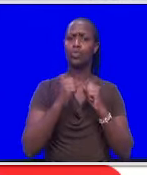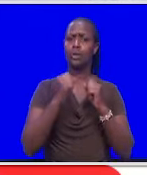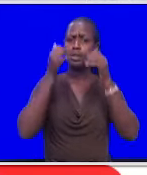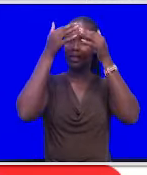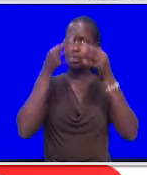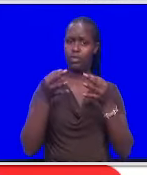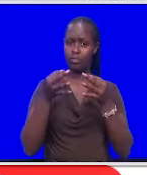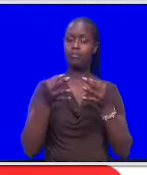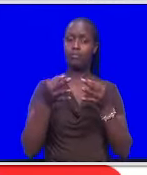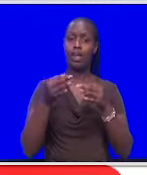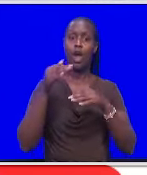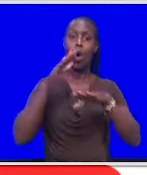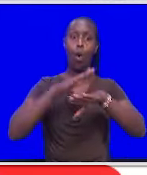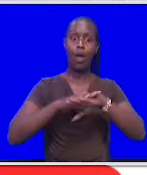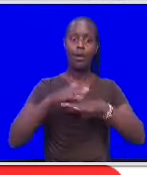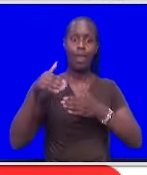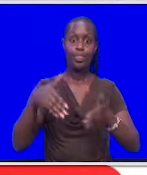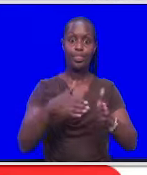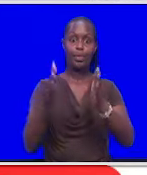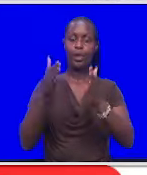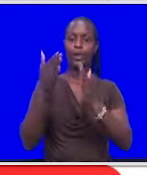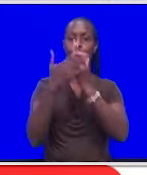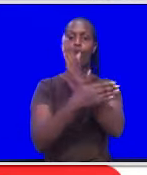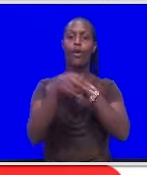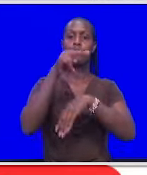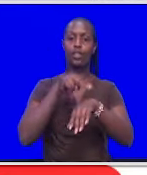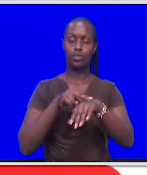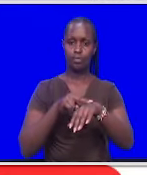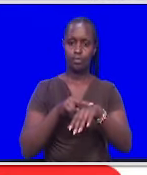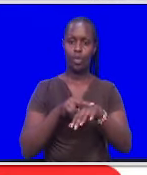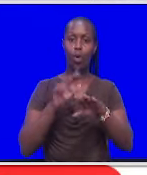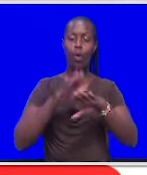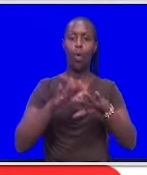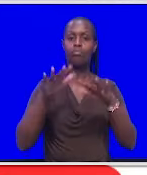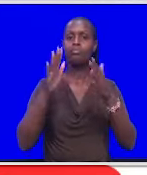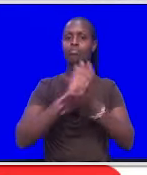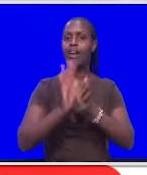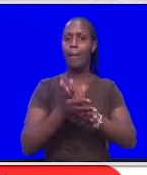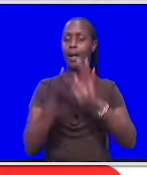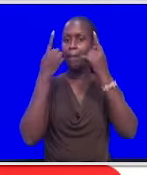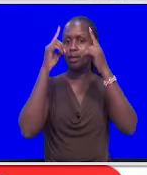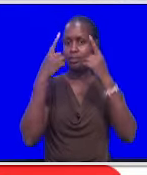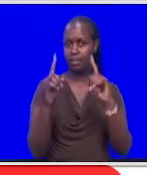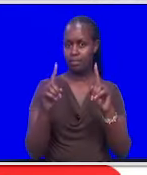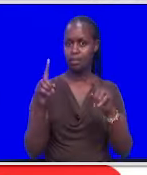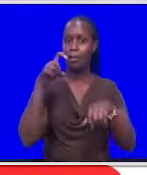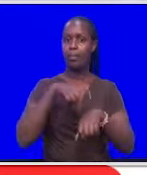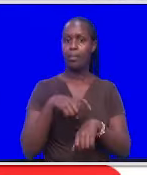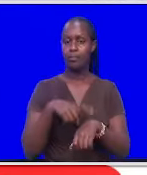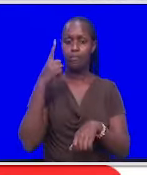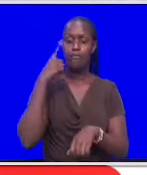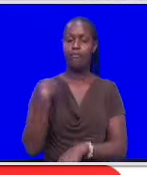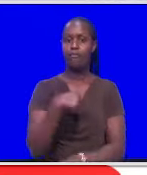the trajectory of this nation towards an enviable, prosperous moment for